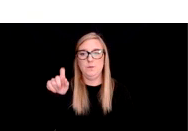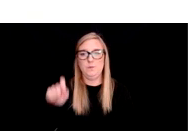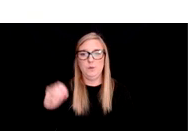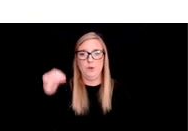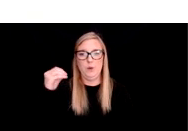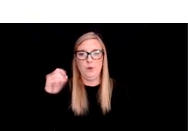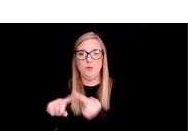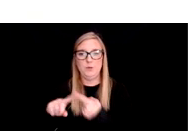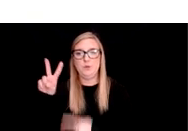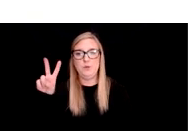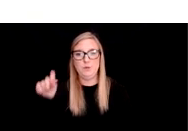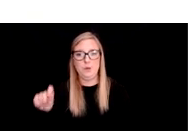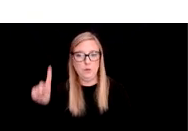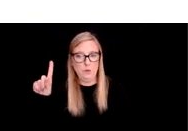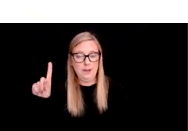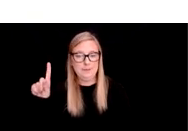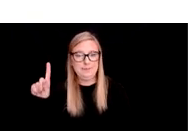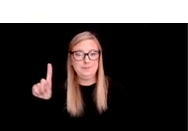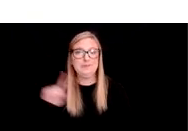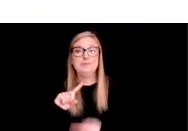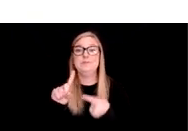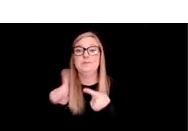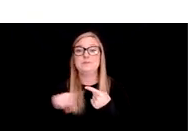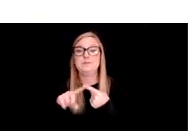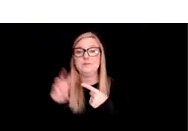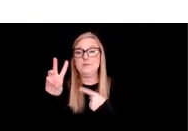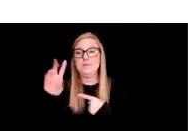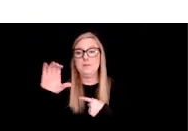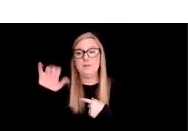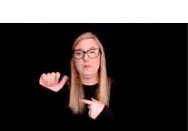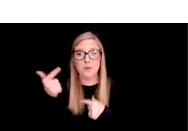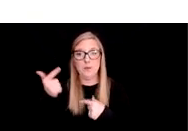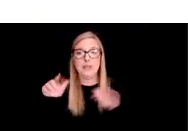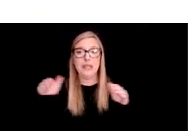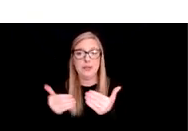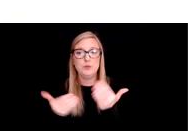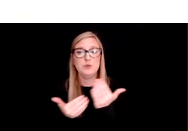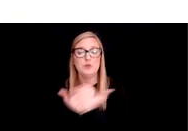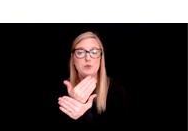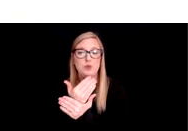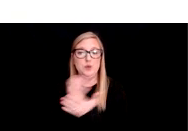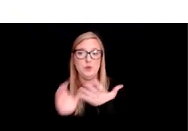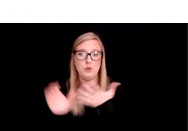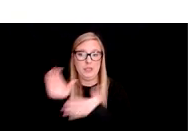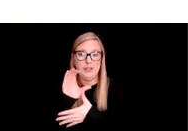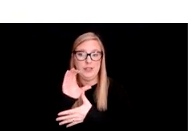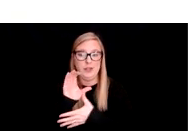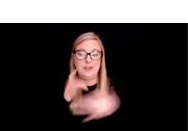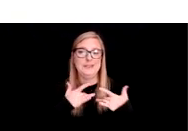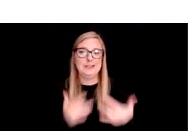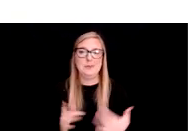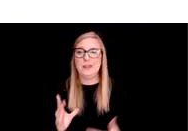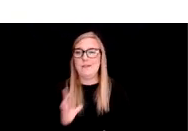2.1, is that when WCAG introduces new criteria, they are very often just formalizing accessibility techniques that